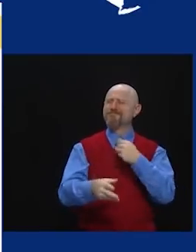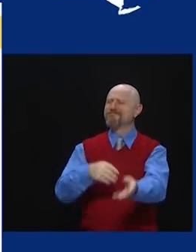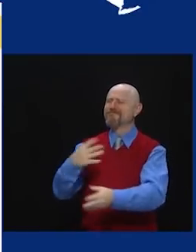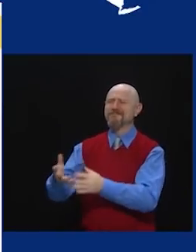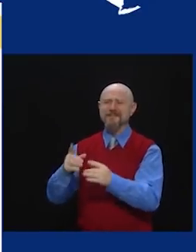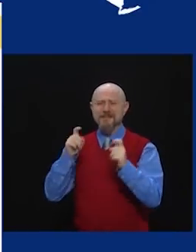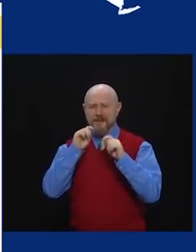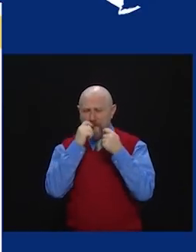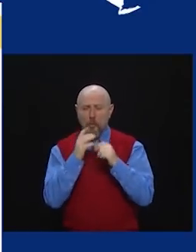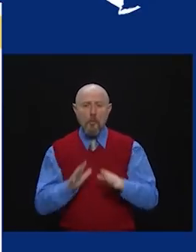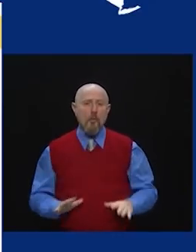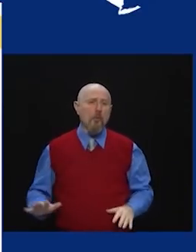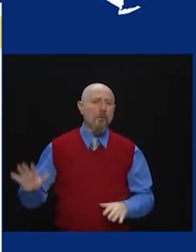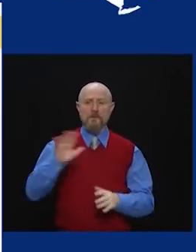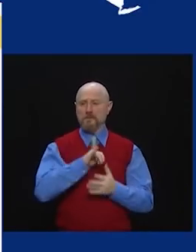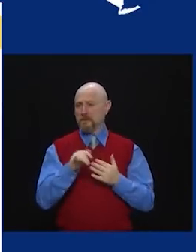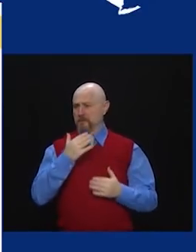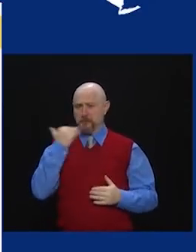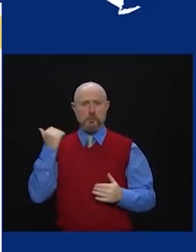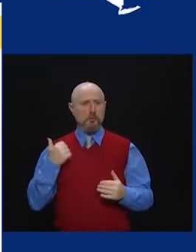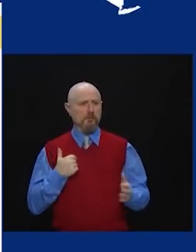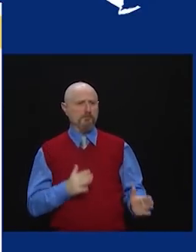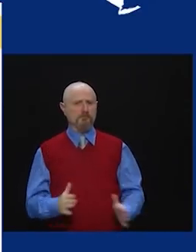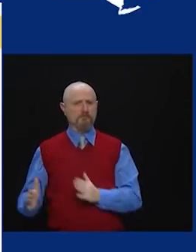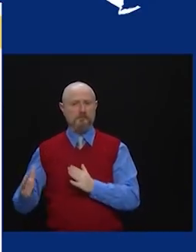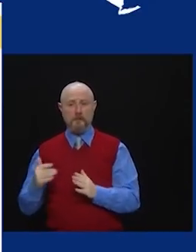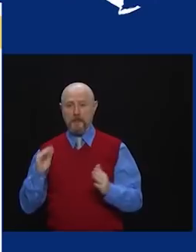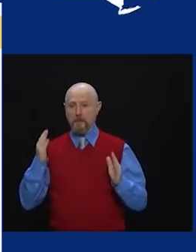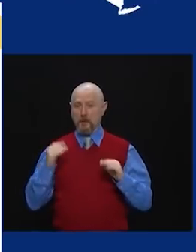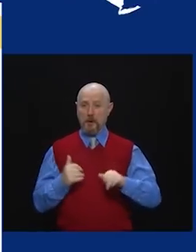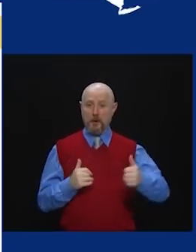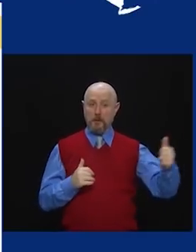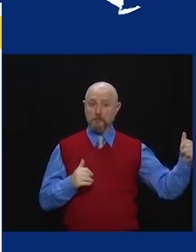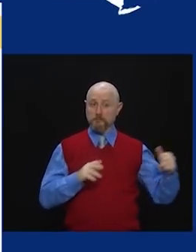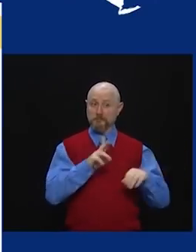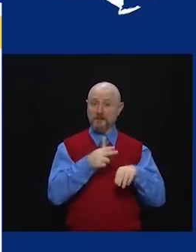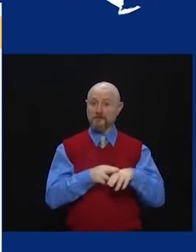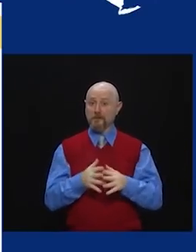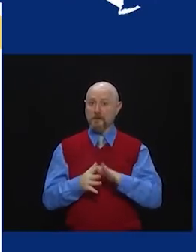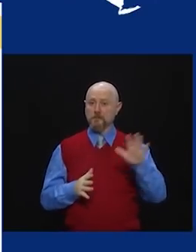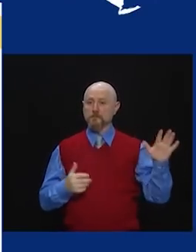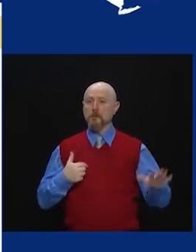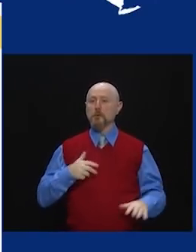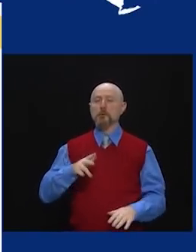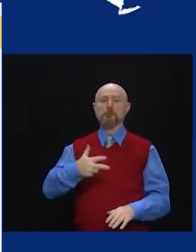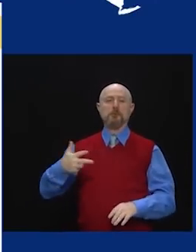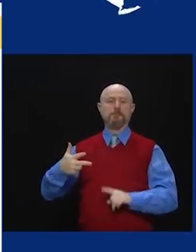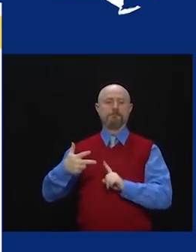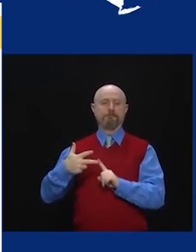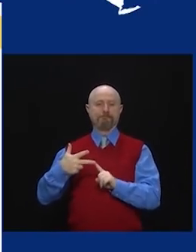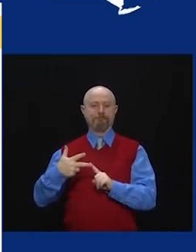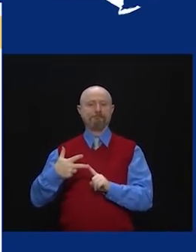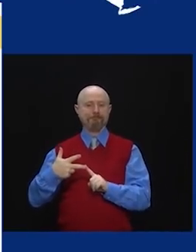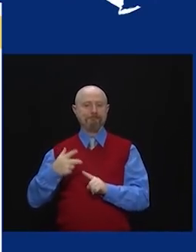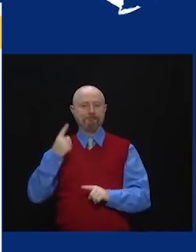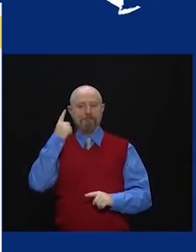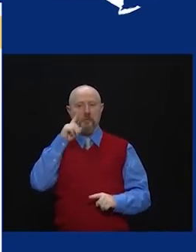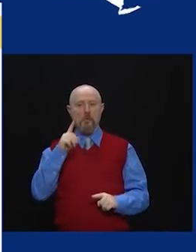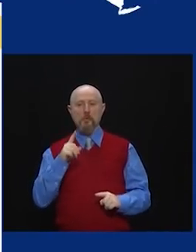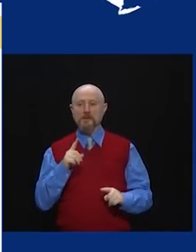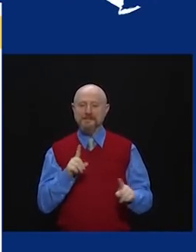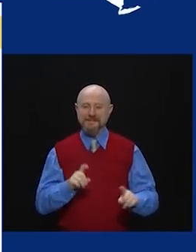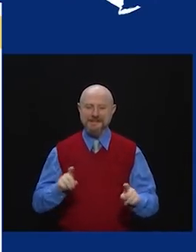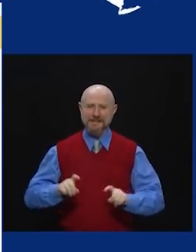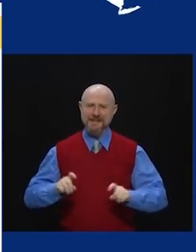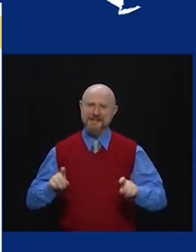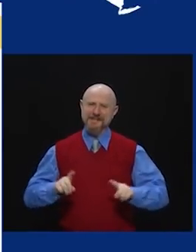are with respect to the rest of the nation, we're number 3 in the country for per capita testing, number 1 in the large states,